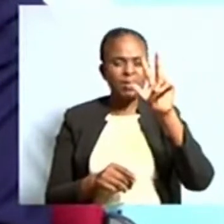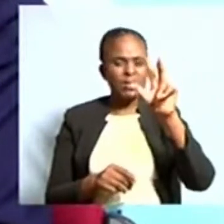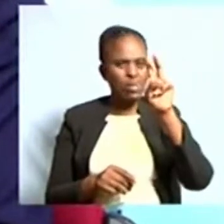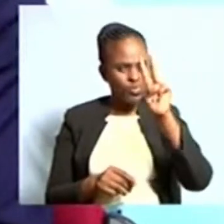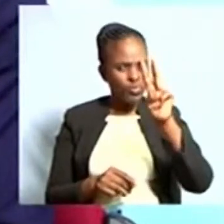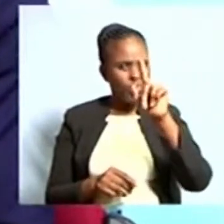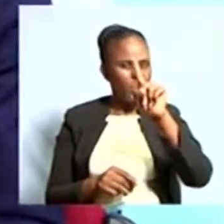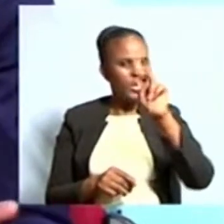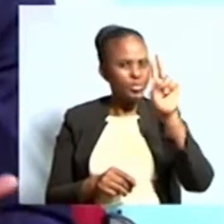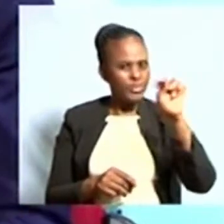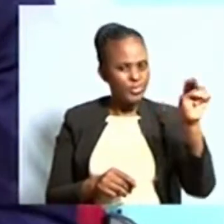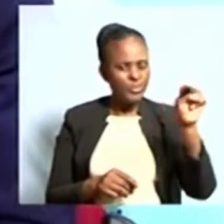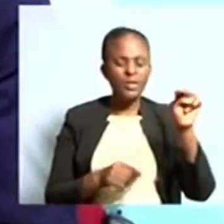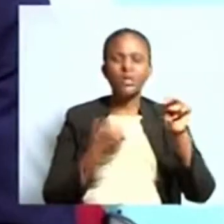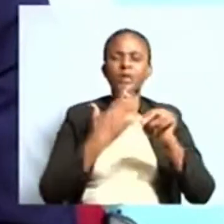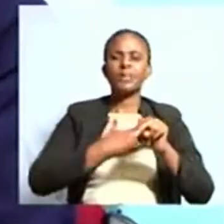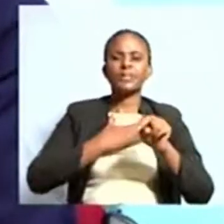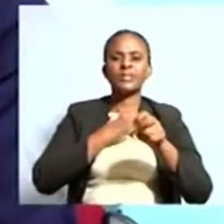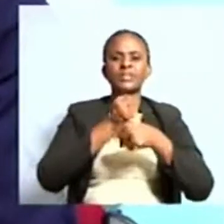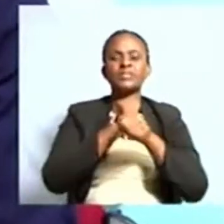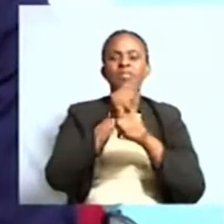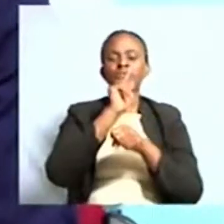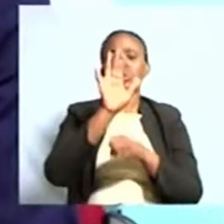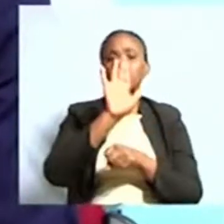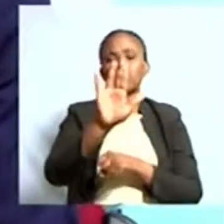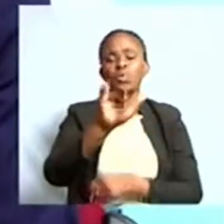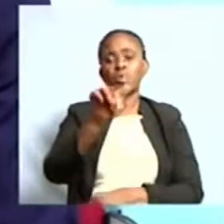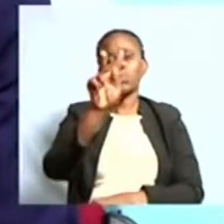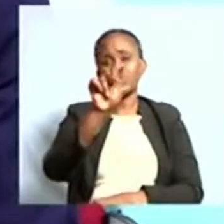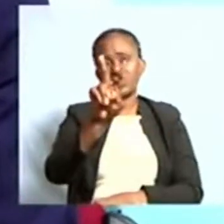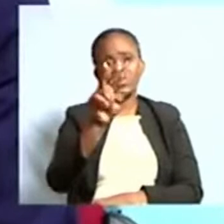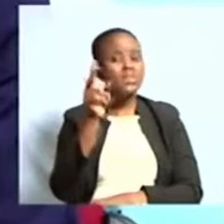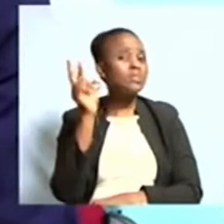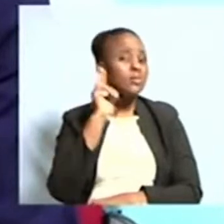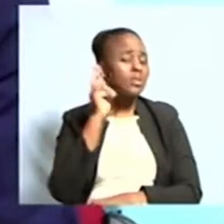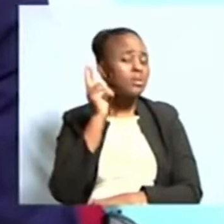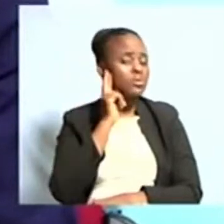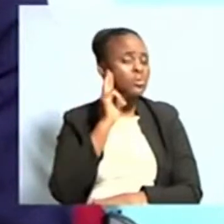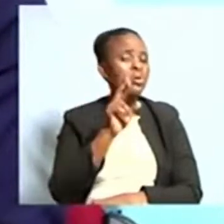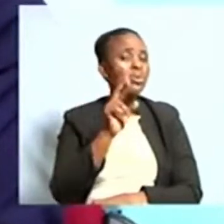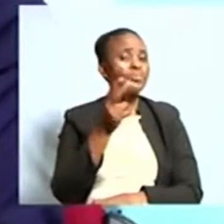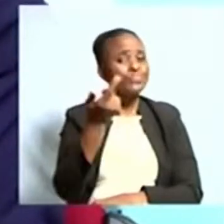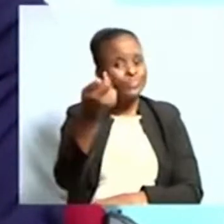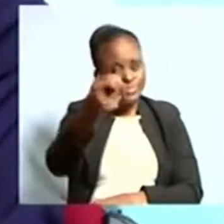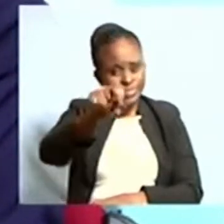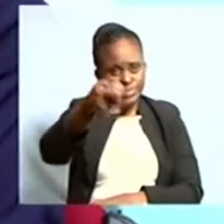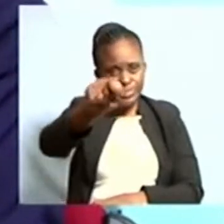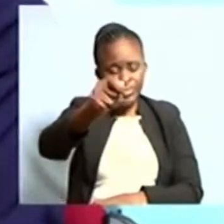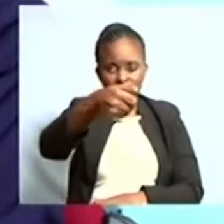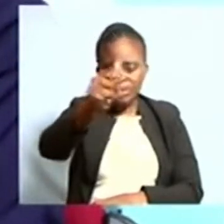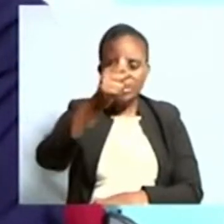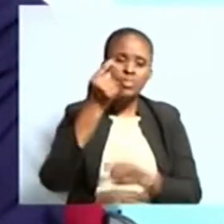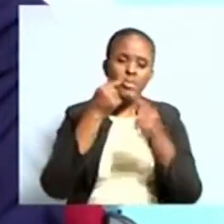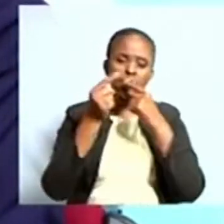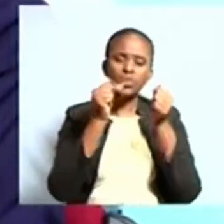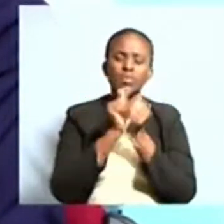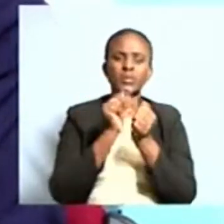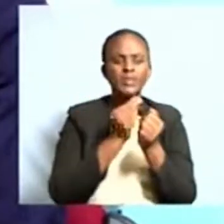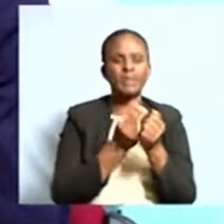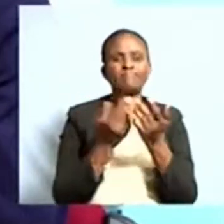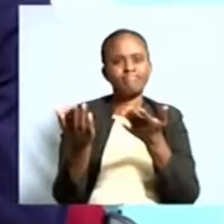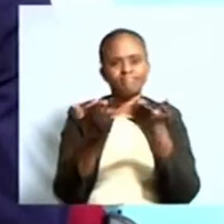0772-832-122. And just a guide, please make sure that you turn off your volume on your gadget as you have a conversation with